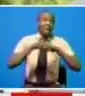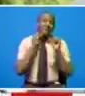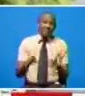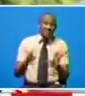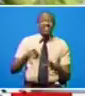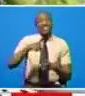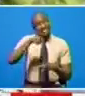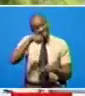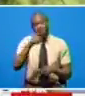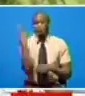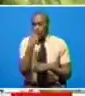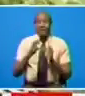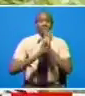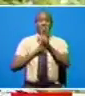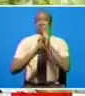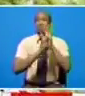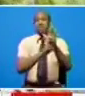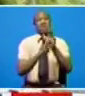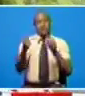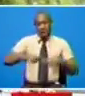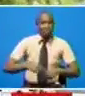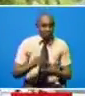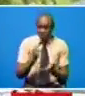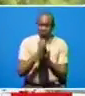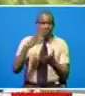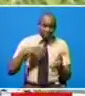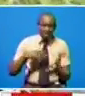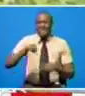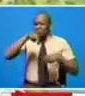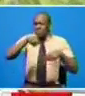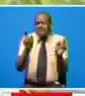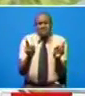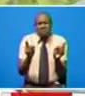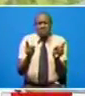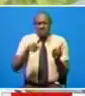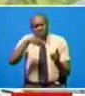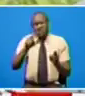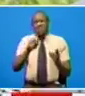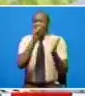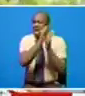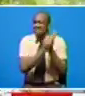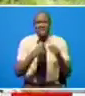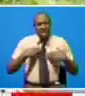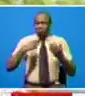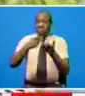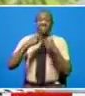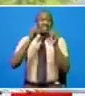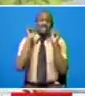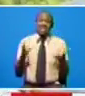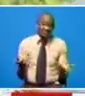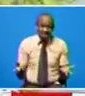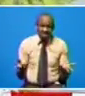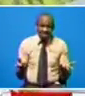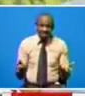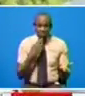were really only represented by the secretariat, who are not having any tangible agenda for discussion today. So